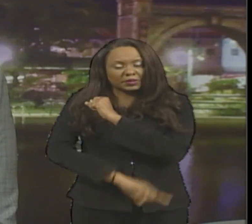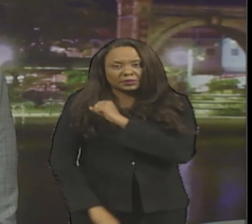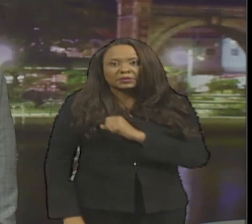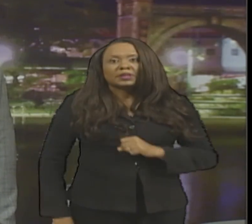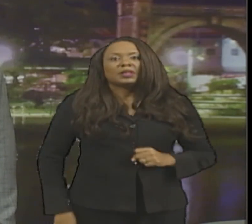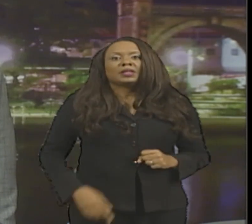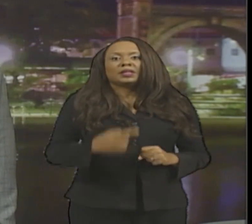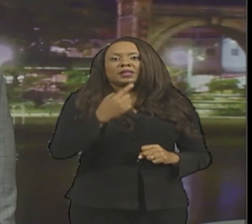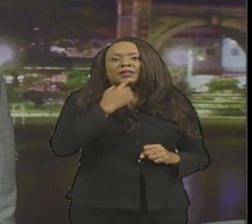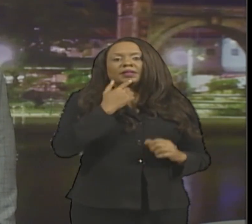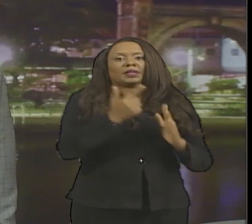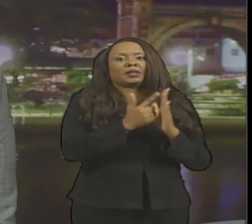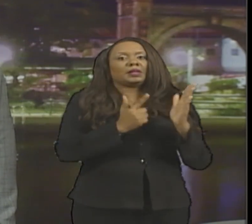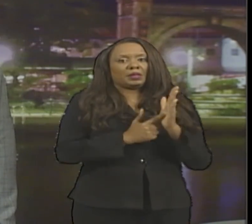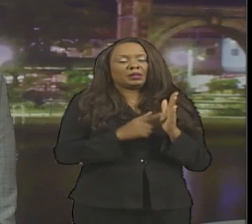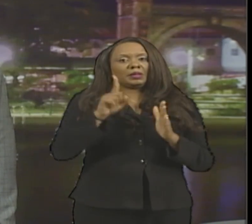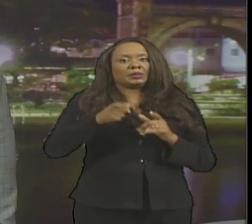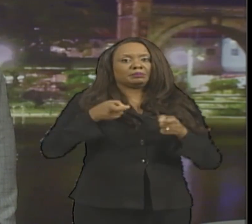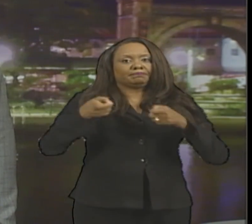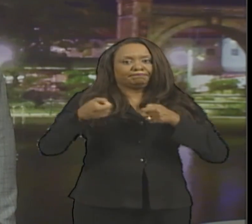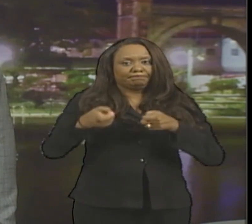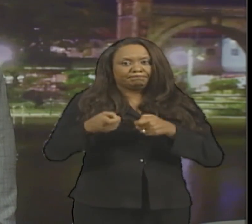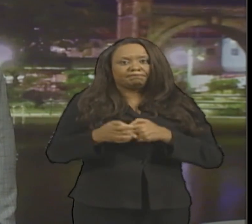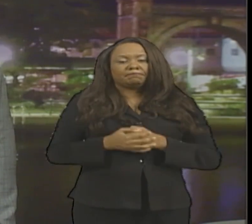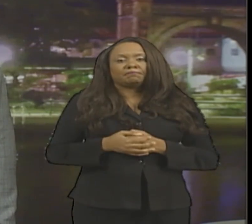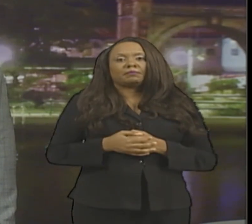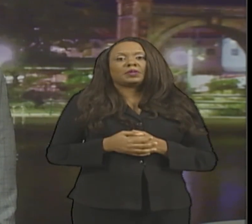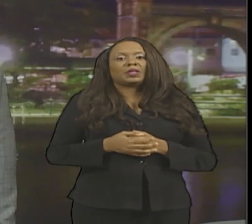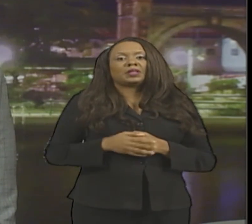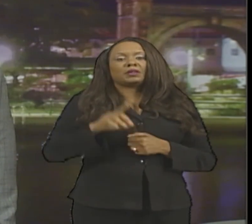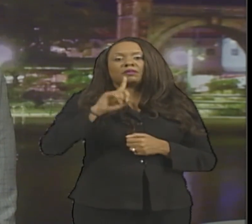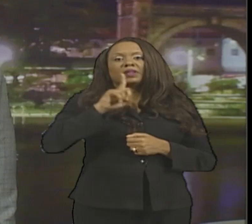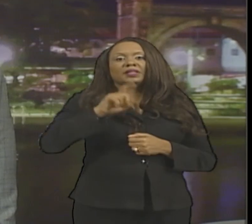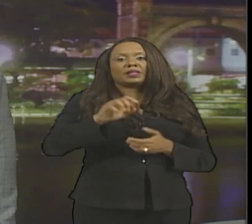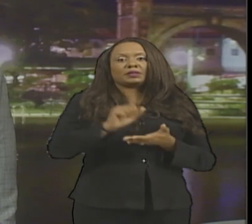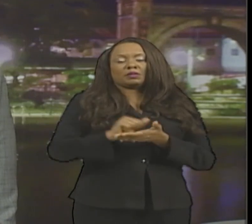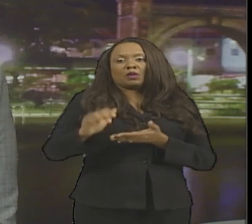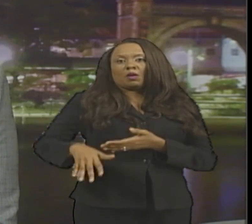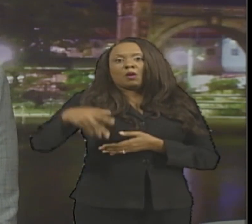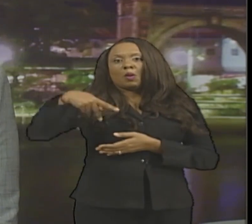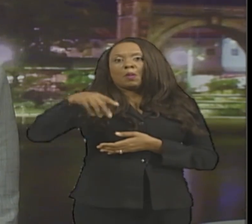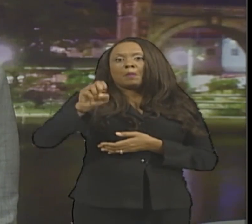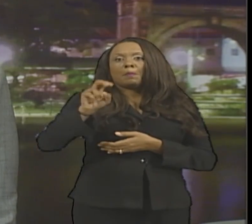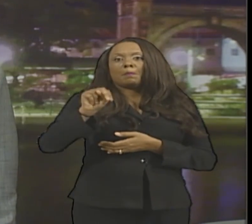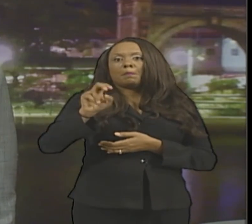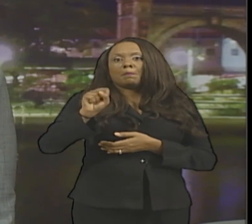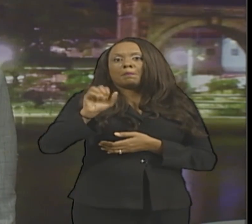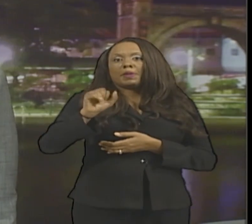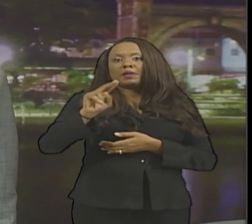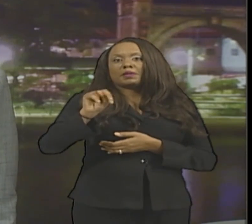says legislation is in place to deal with it and suggests removal of pensions as a penalty.